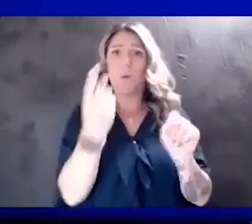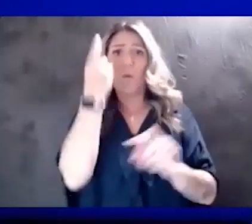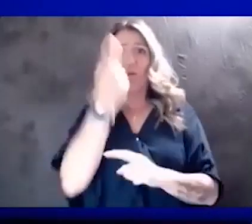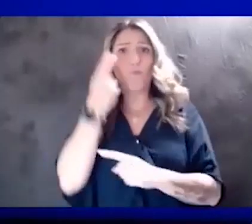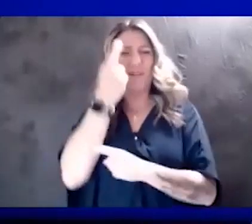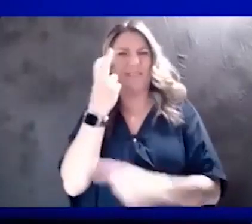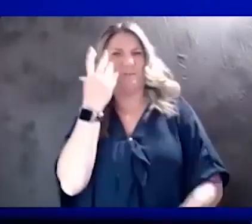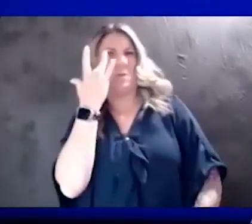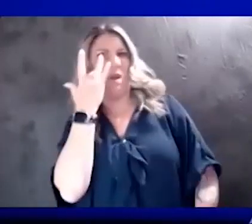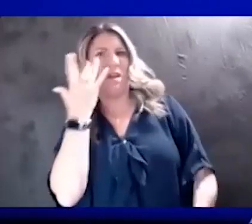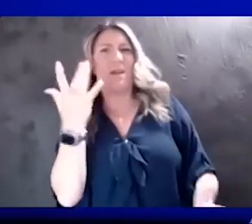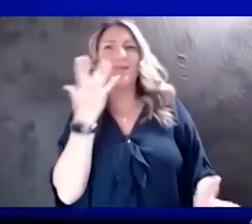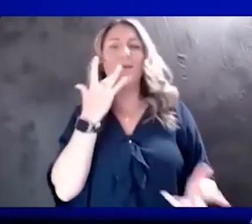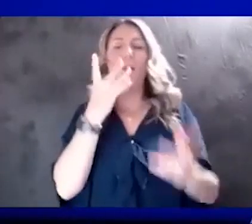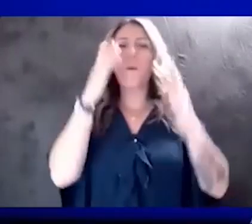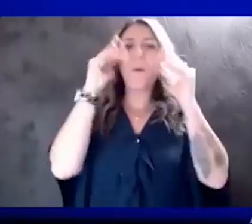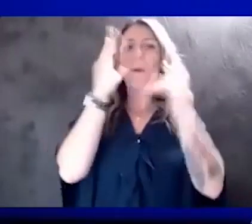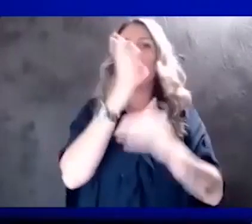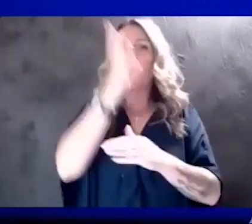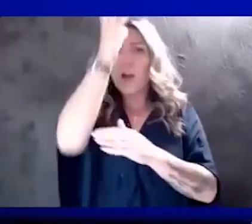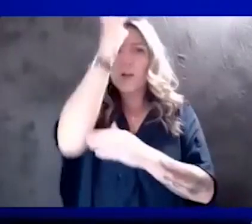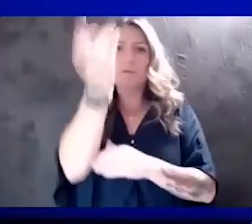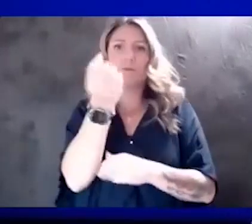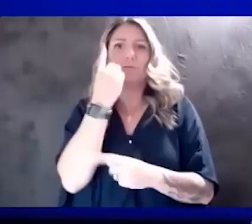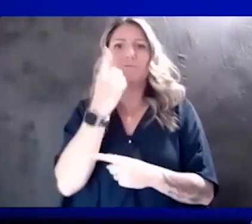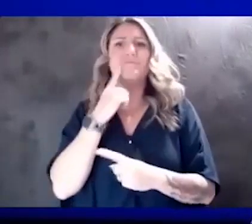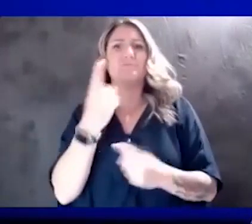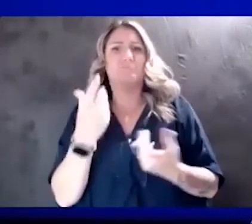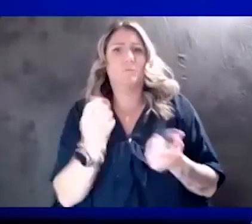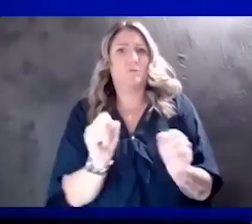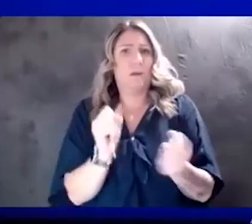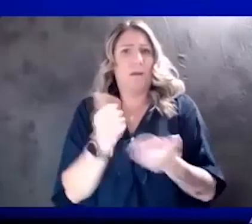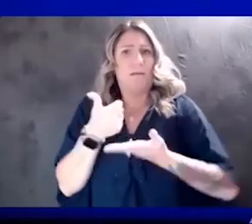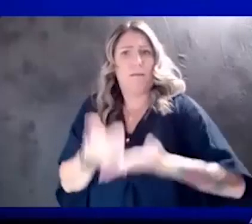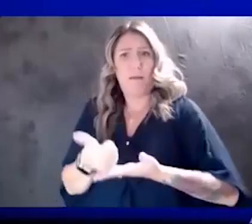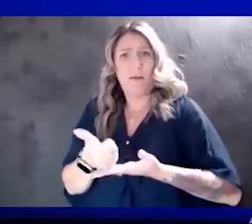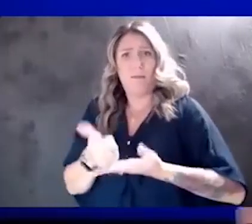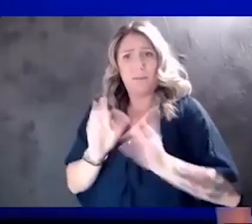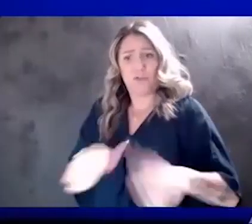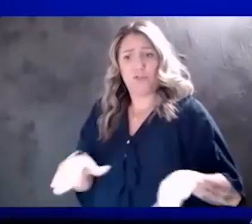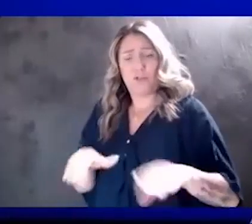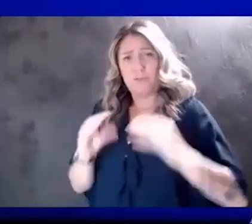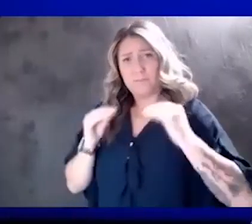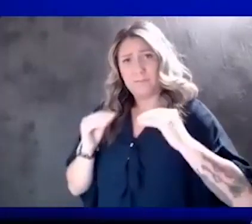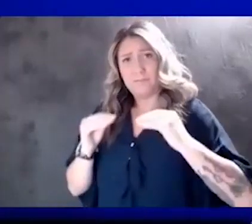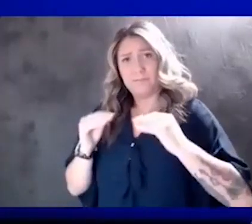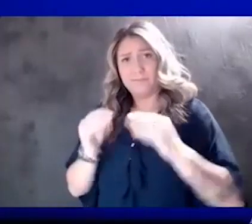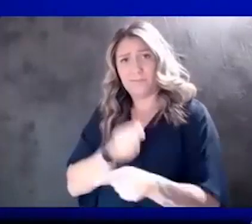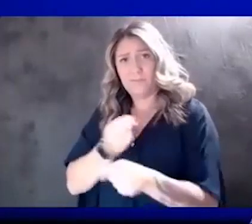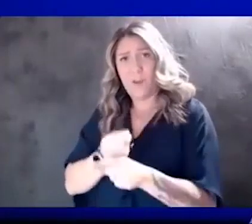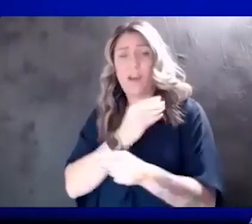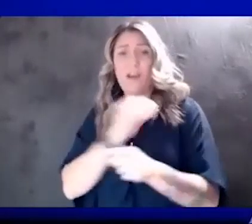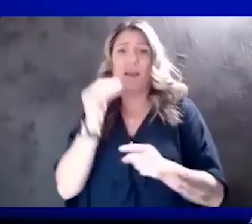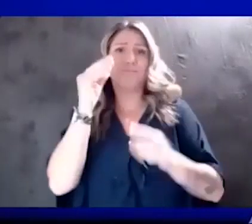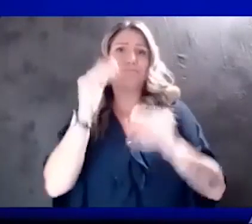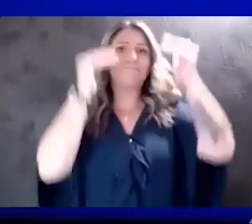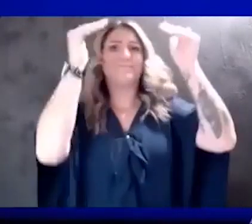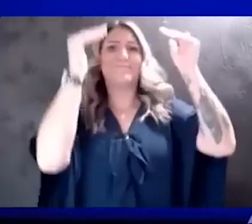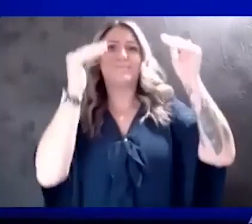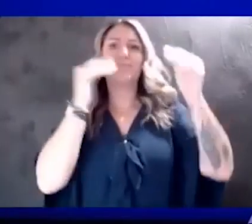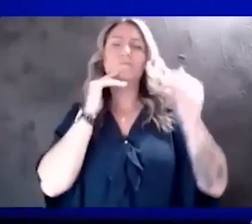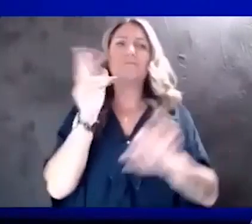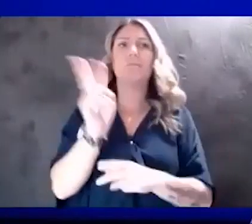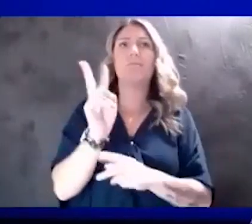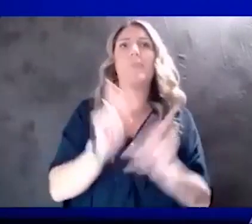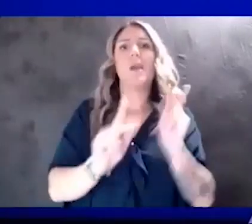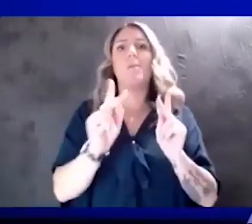hope parents will understand that and try to help their kids learn how to do it right. And then, authority figures like coaches, if they're